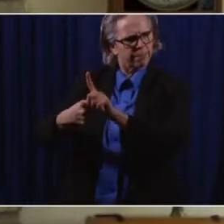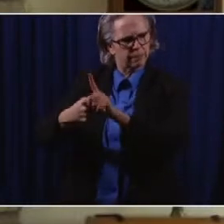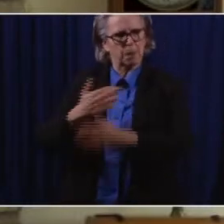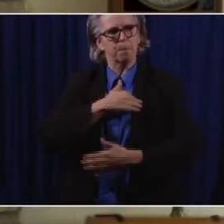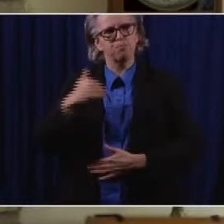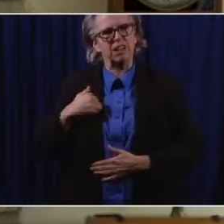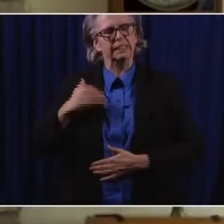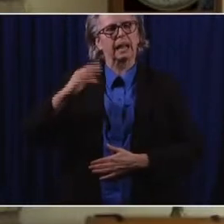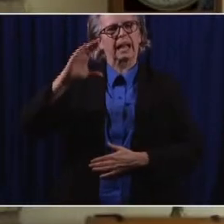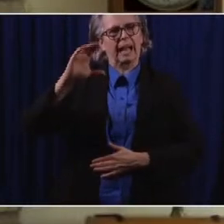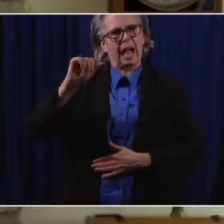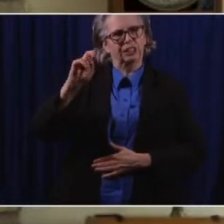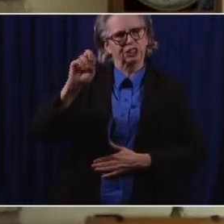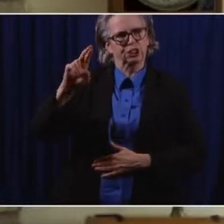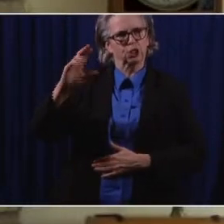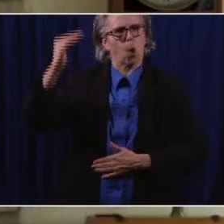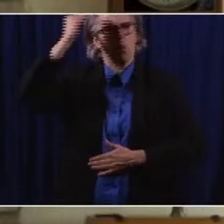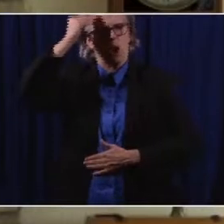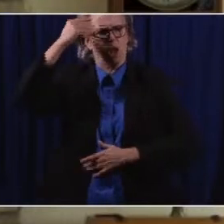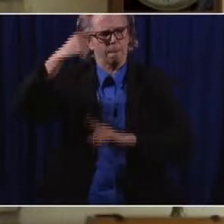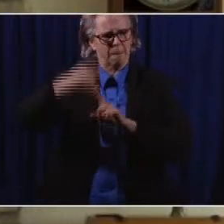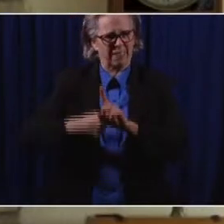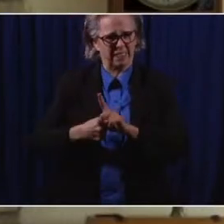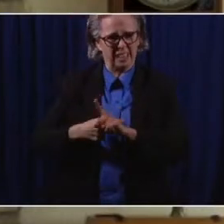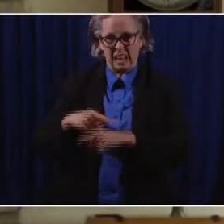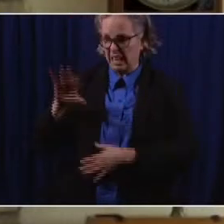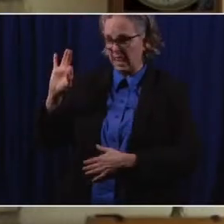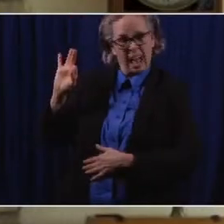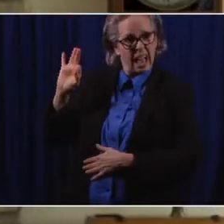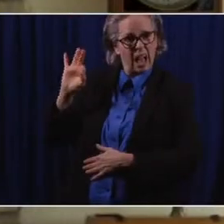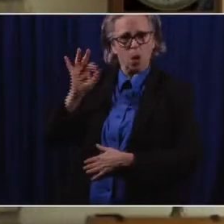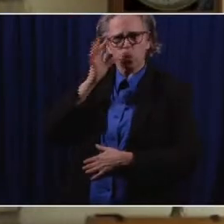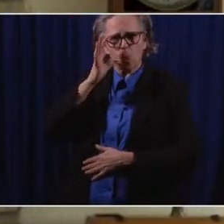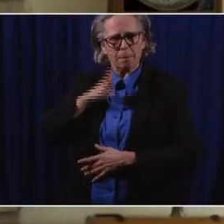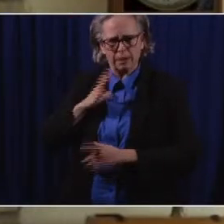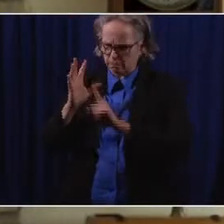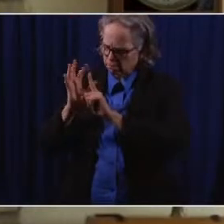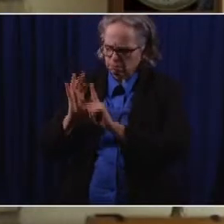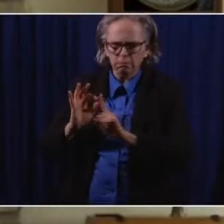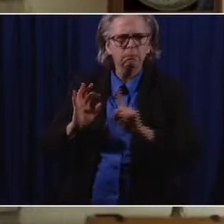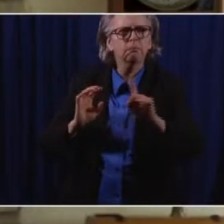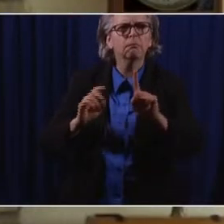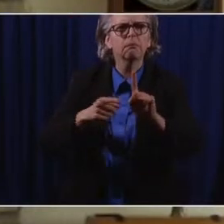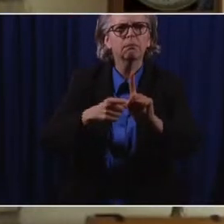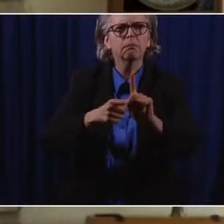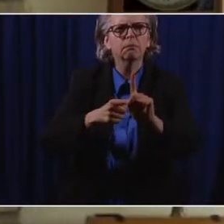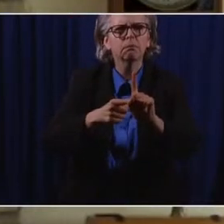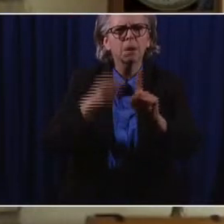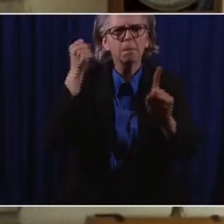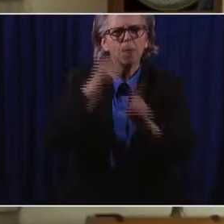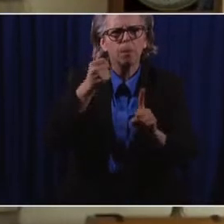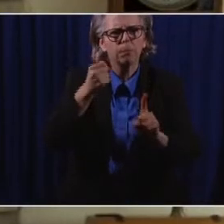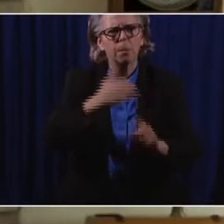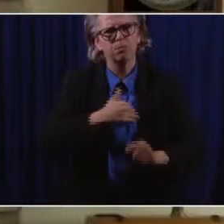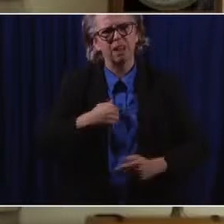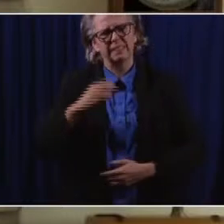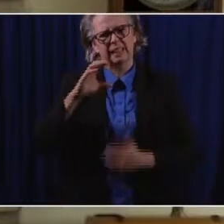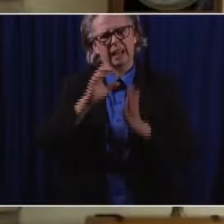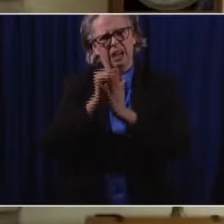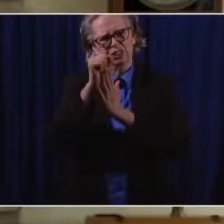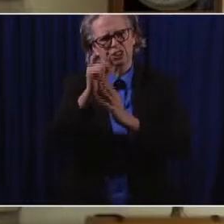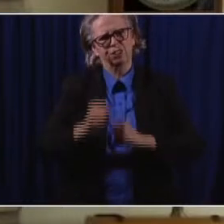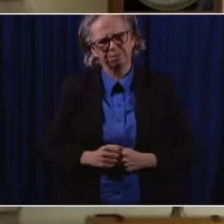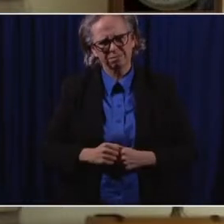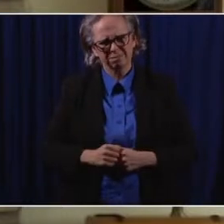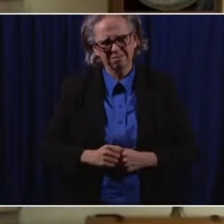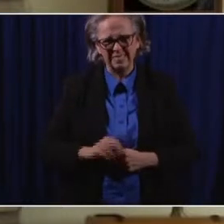9 women will develop breast cancer, making the disease the second leading cause of cancer death among women. In